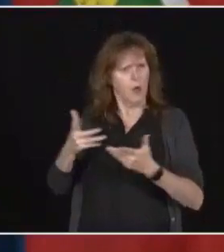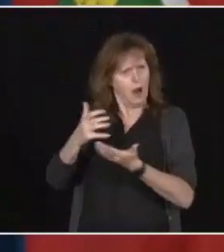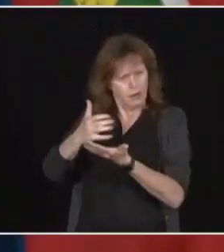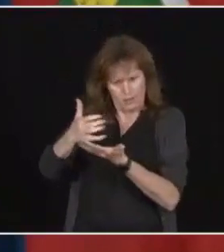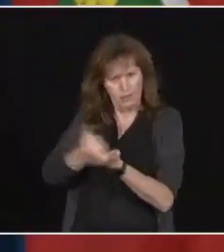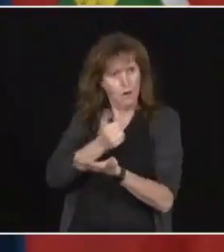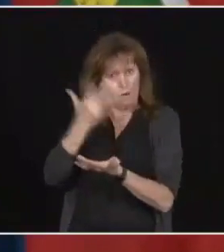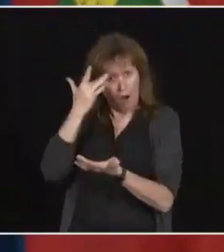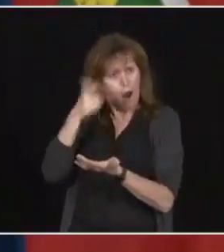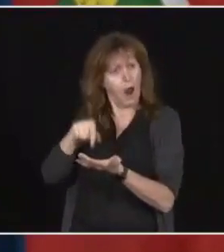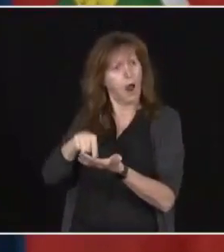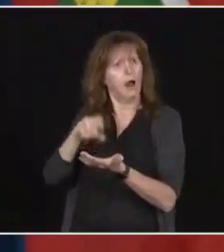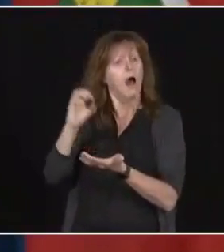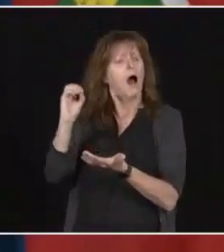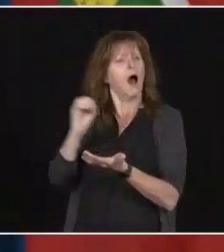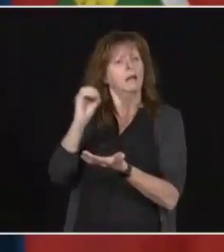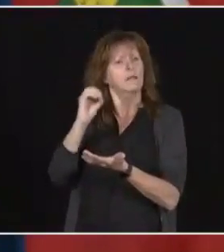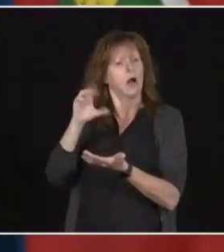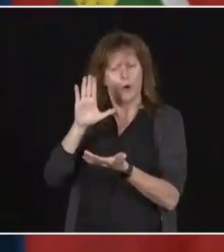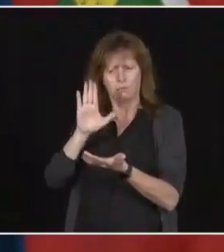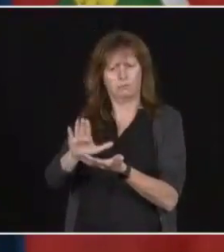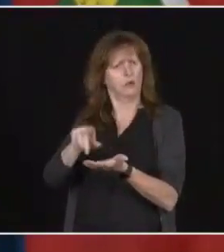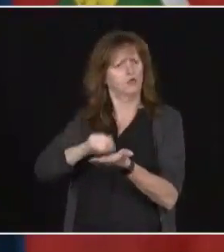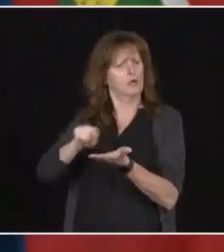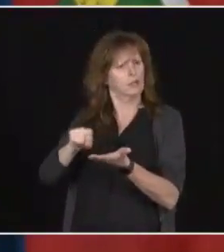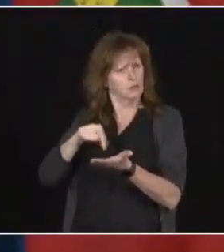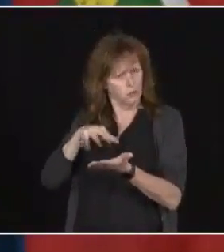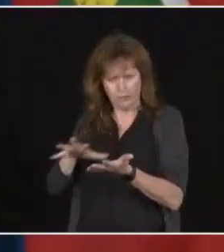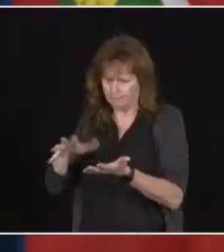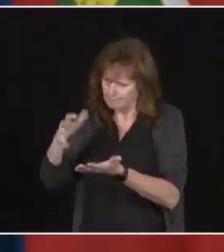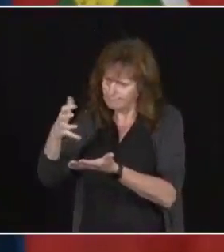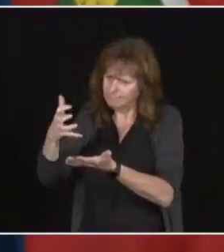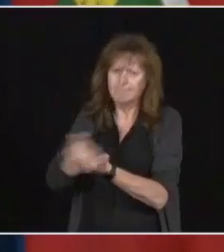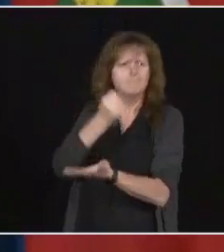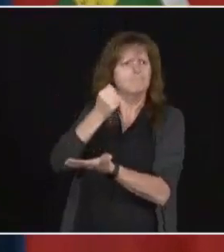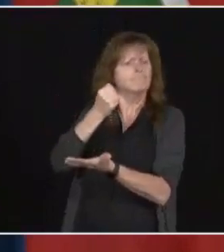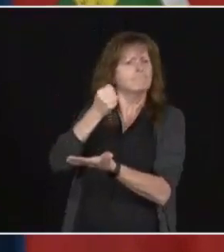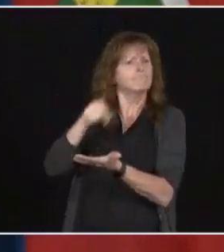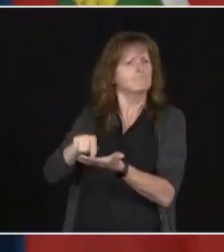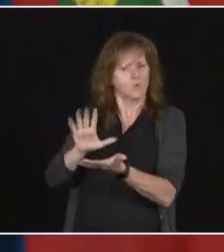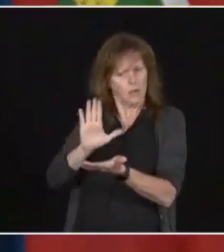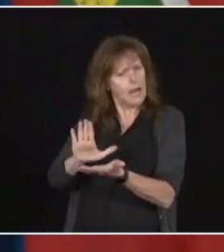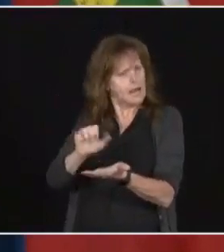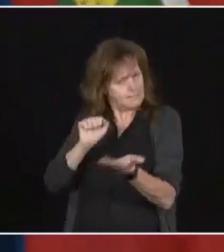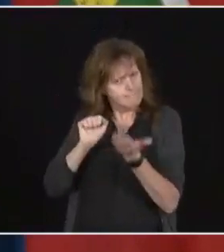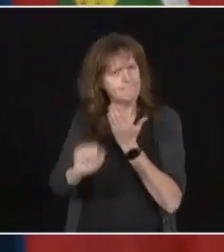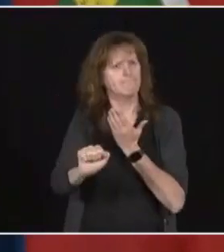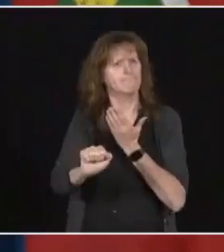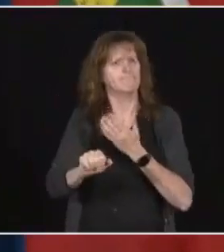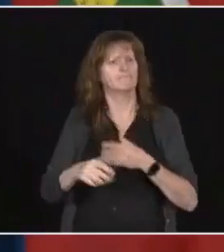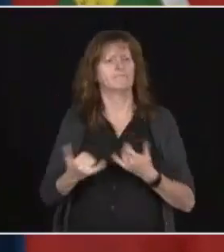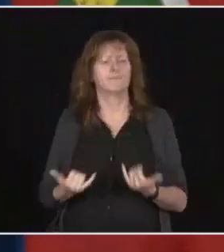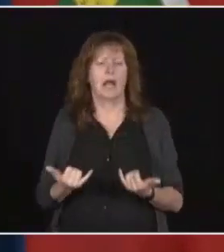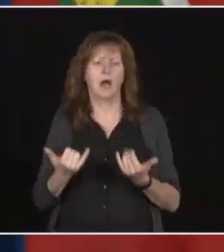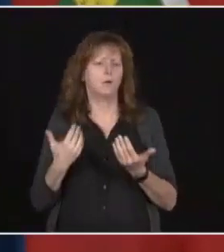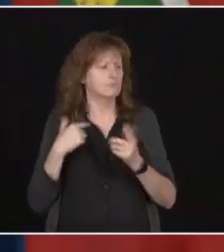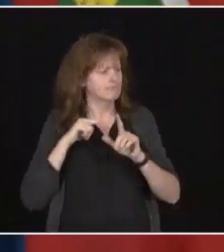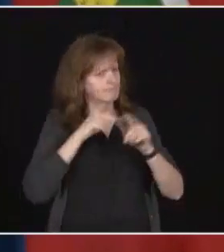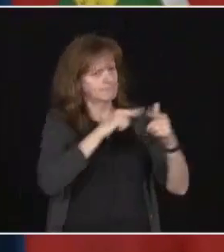conclude my remarks, and I'm happy to answer any questions that you may have. Thank you. Okay, we'll go to the phone line for questions. First